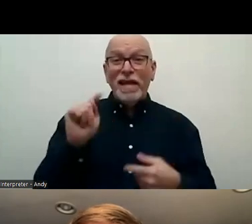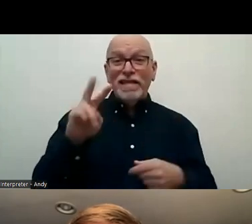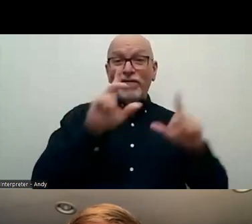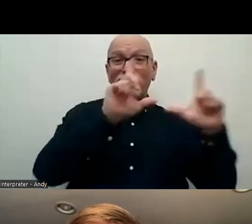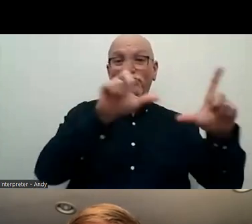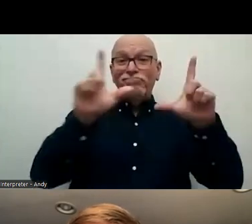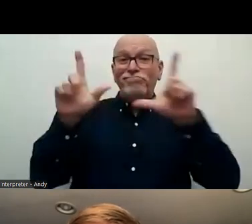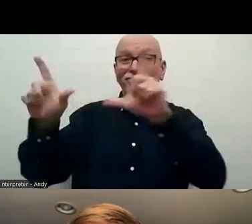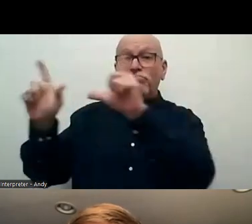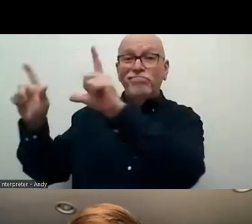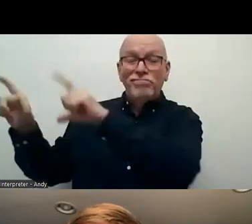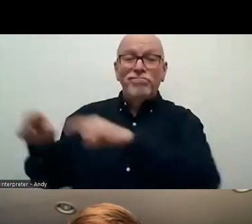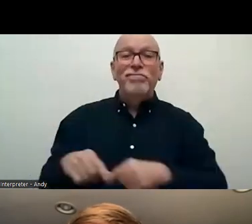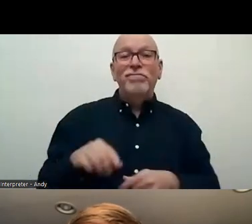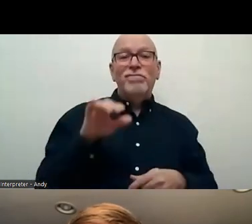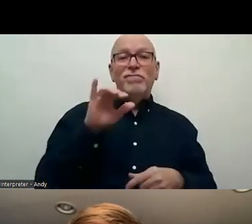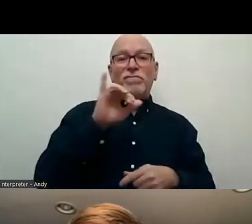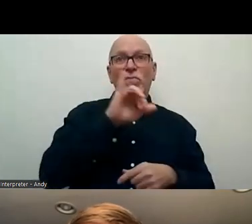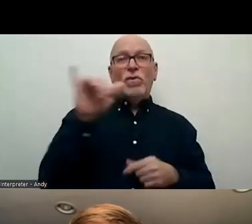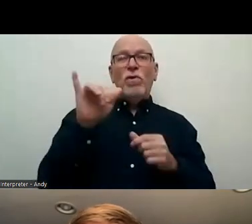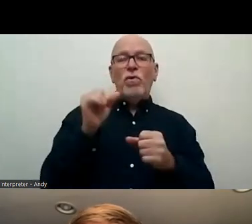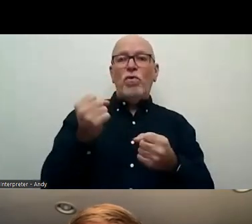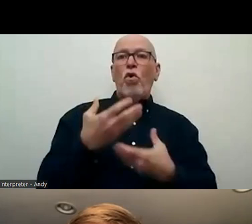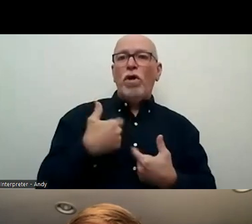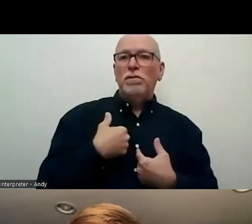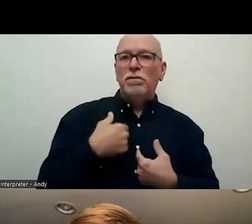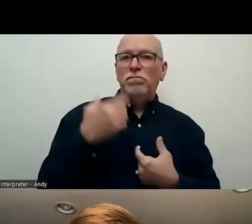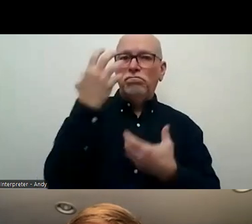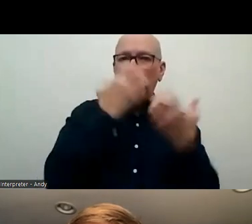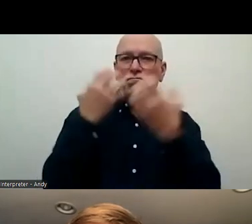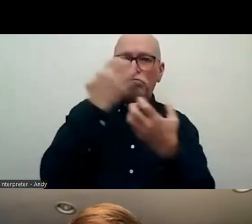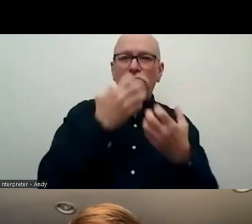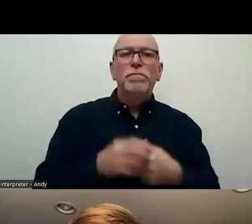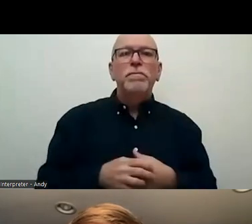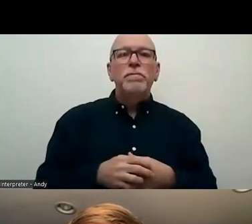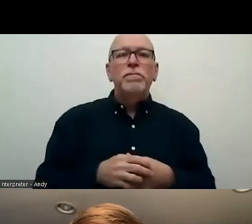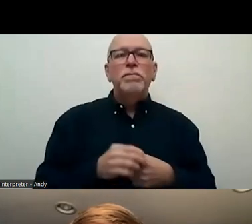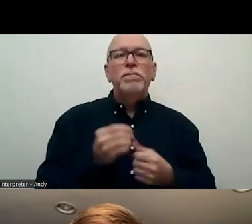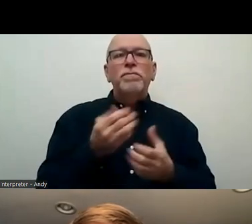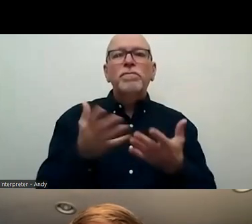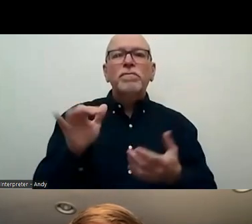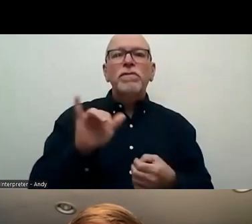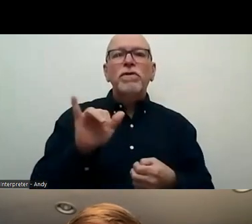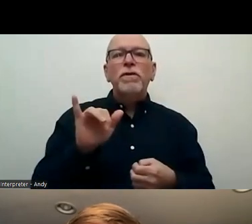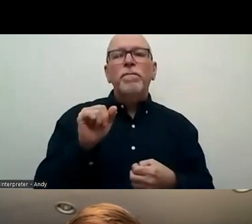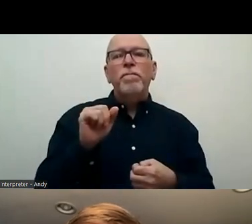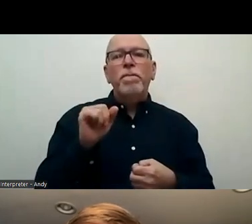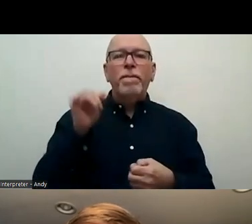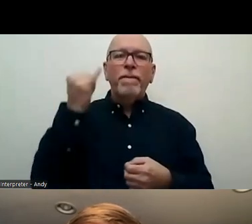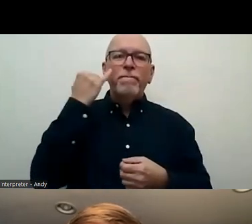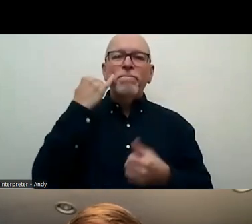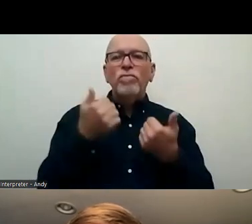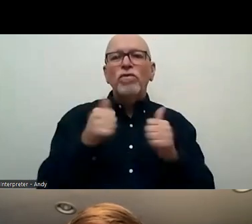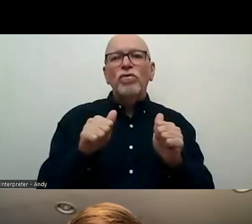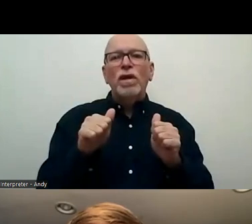um those cause dizziness and things like if you're trying to